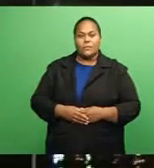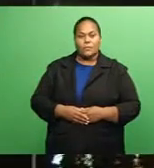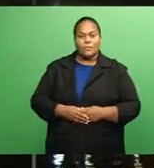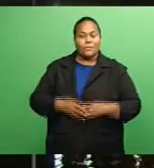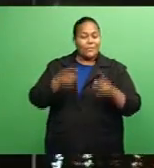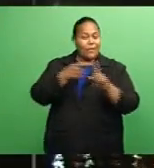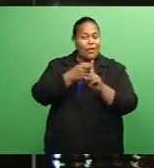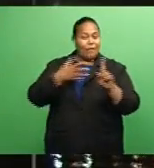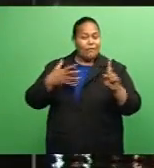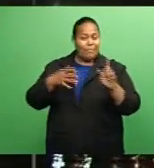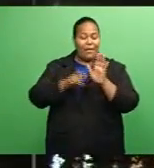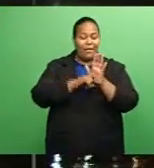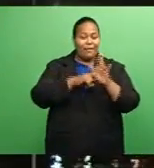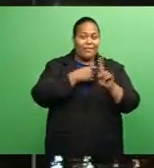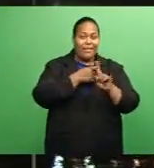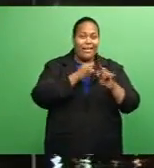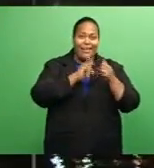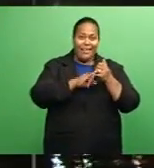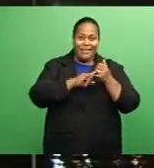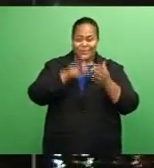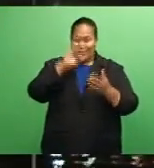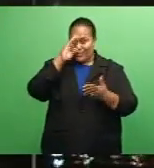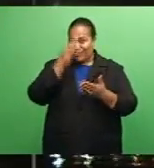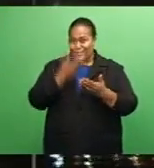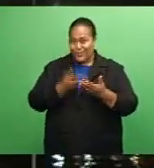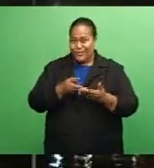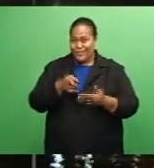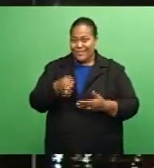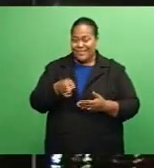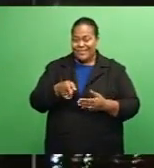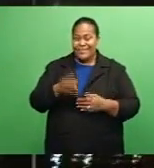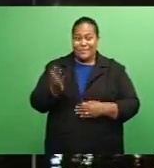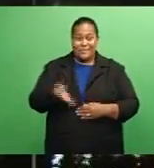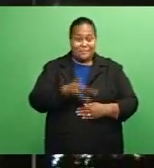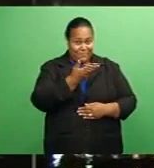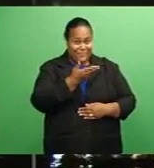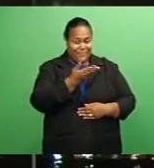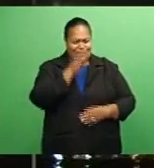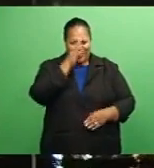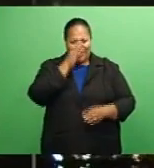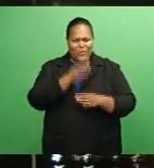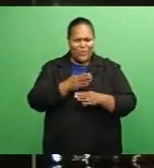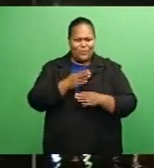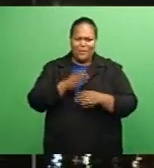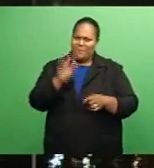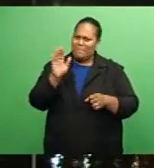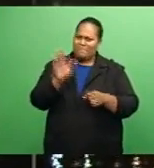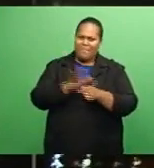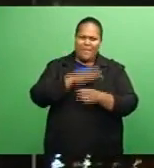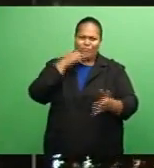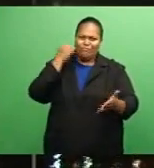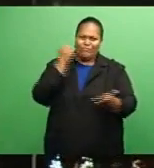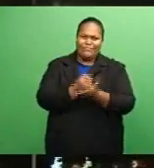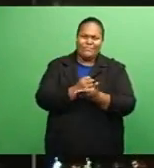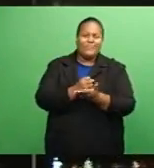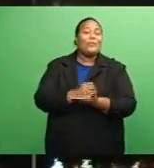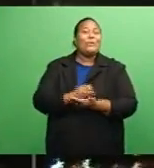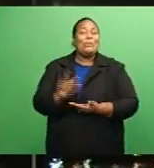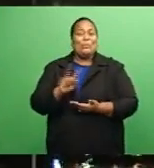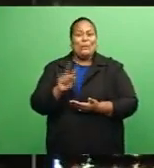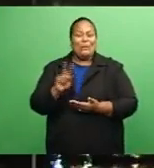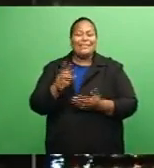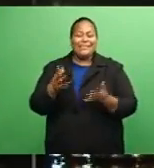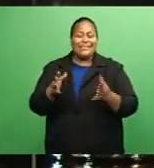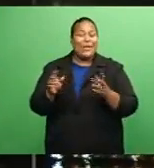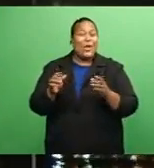Former Ratu Kandavu school student Trovilisi Taraki hopes he has made his mark for the Infinity rugby team